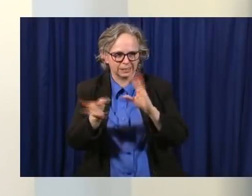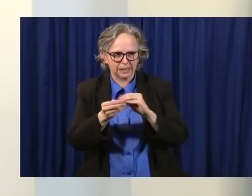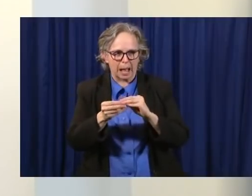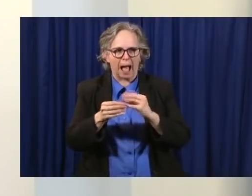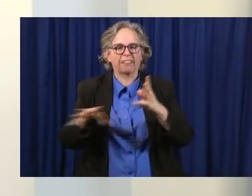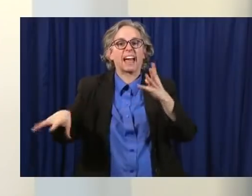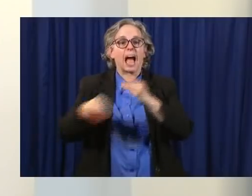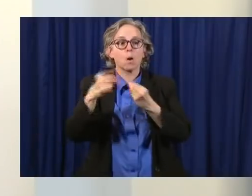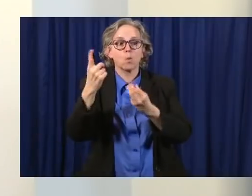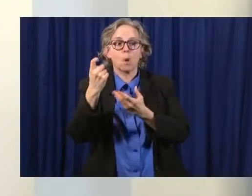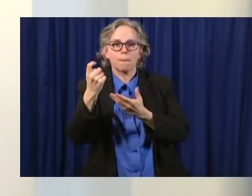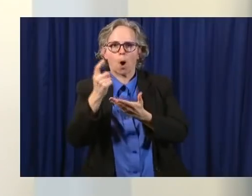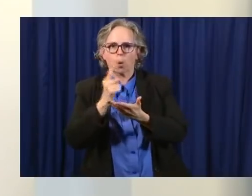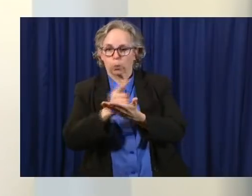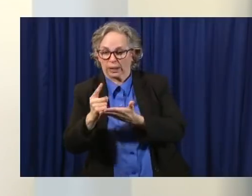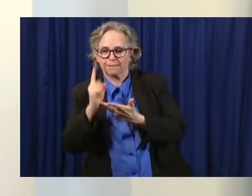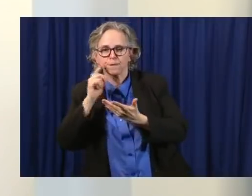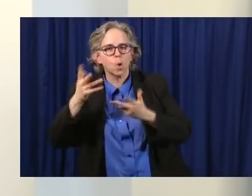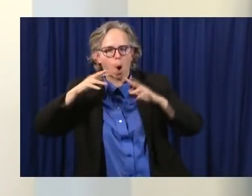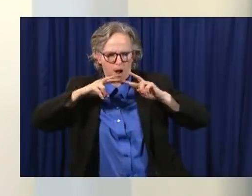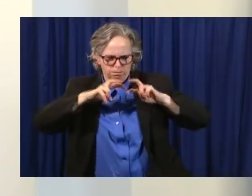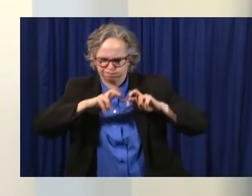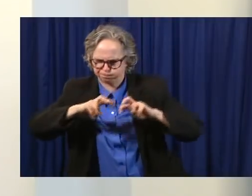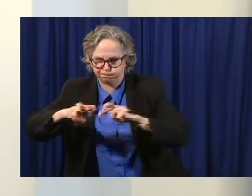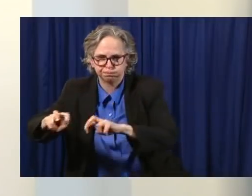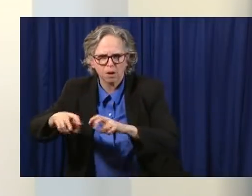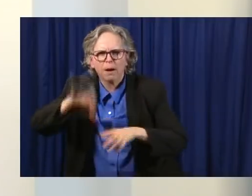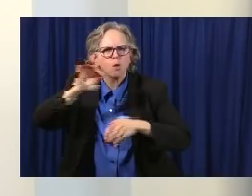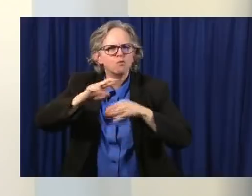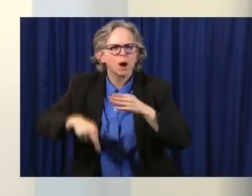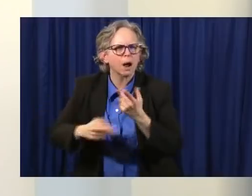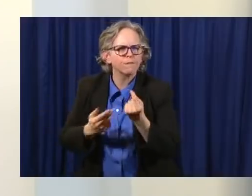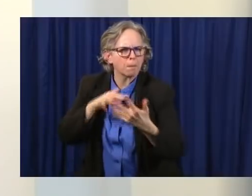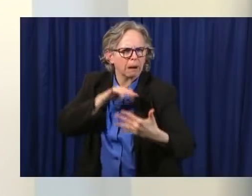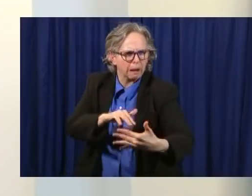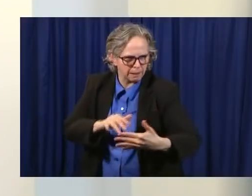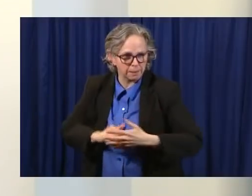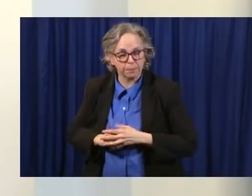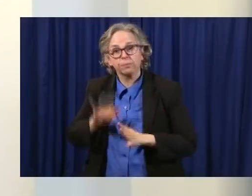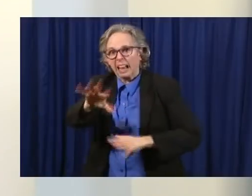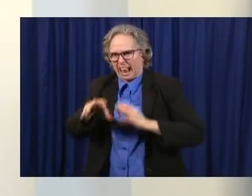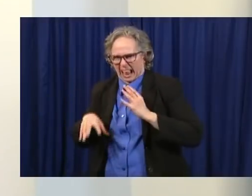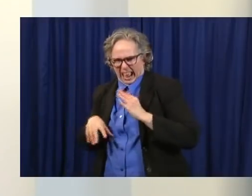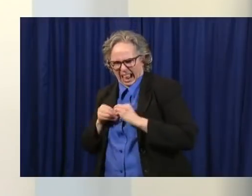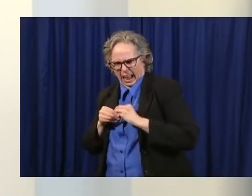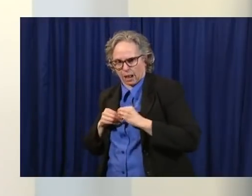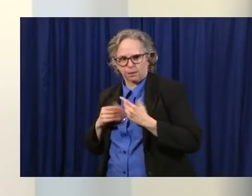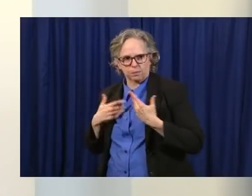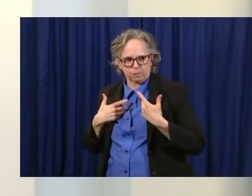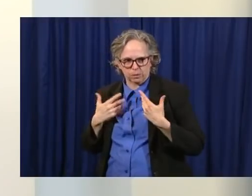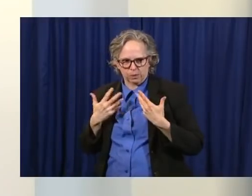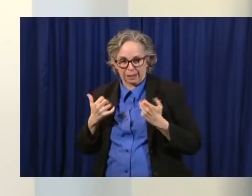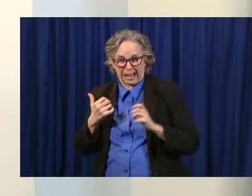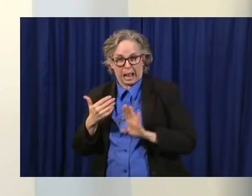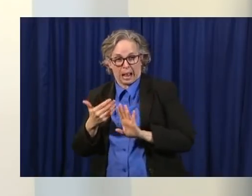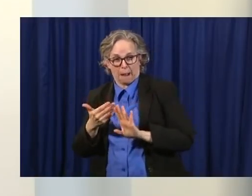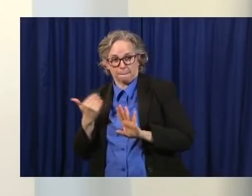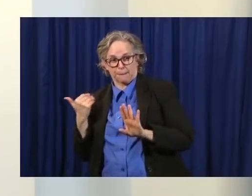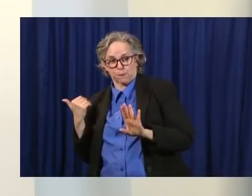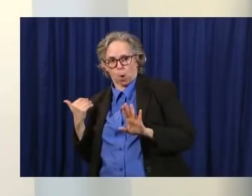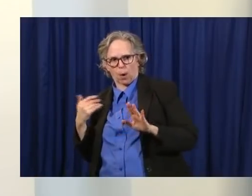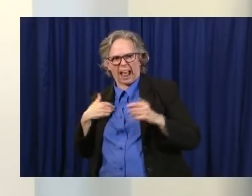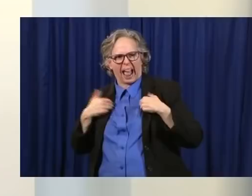we're also, Randy, measuring other things now. We're looking through emergency room data and our existing surveillance